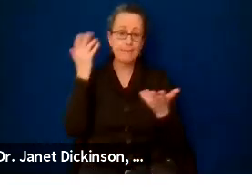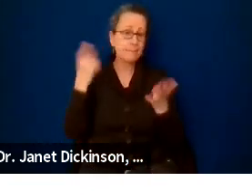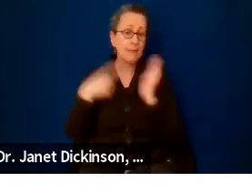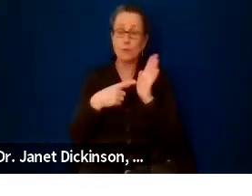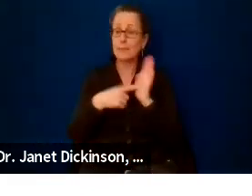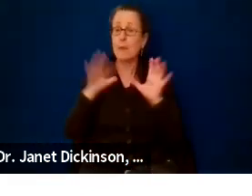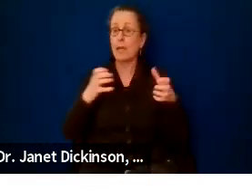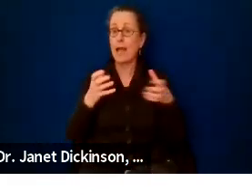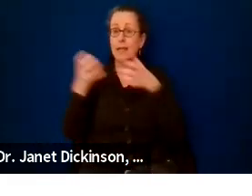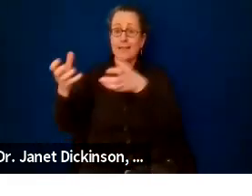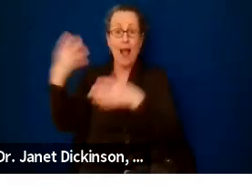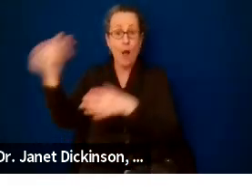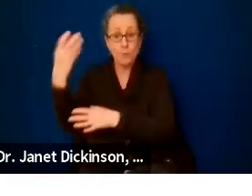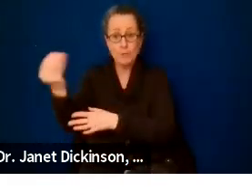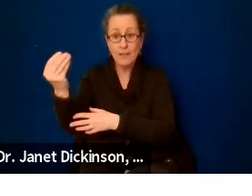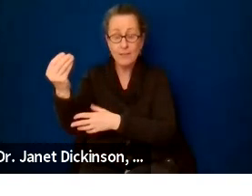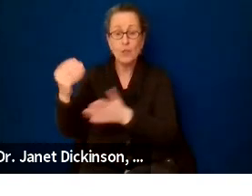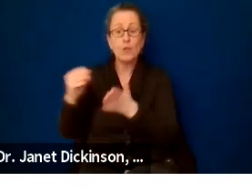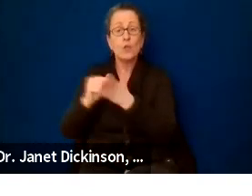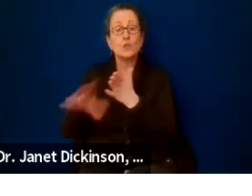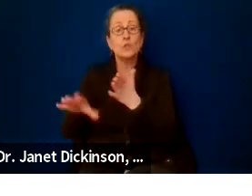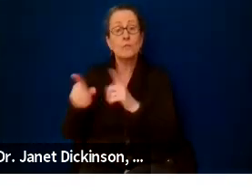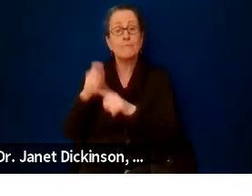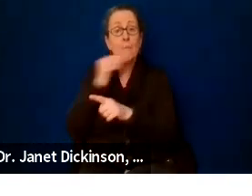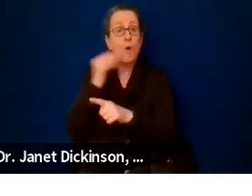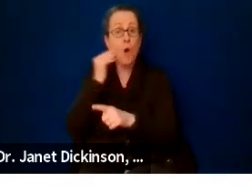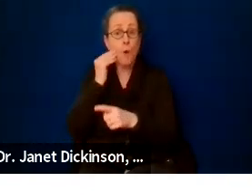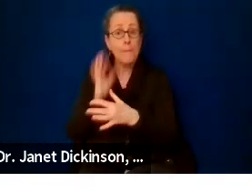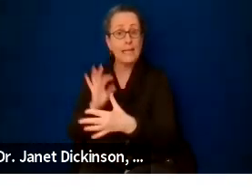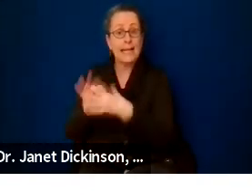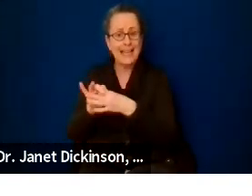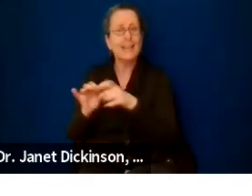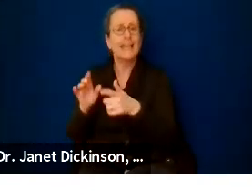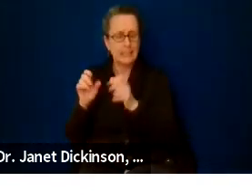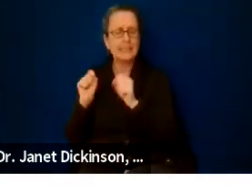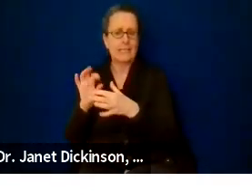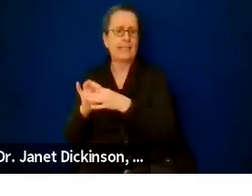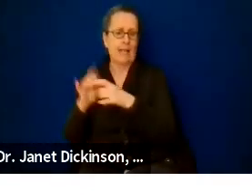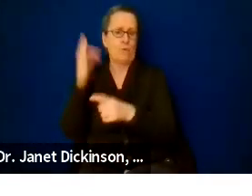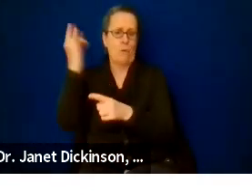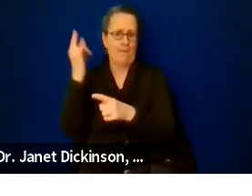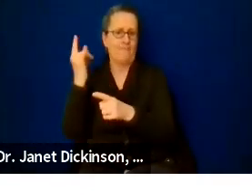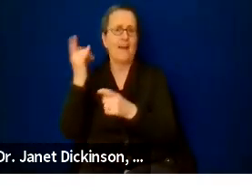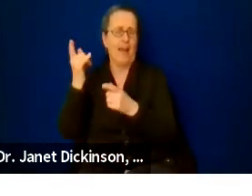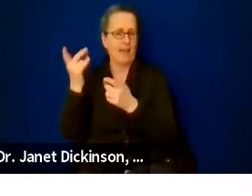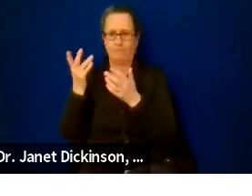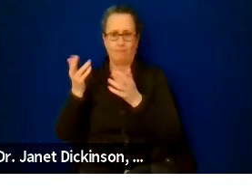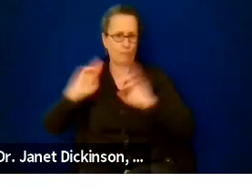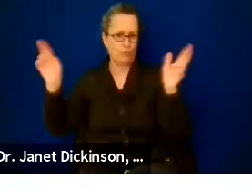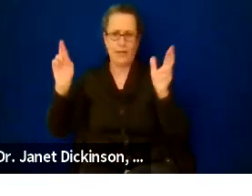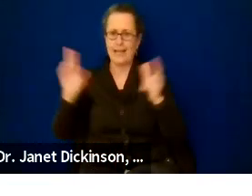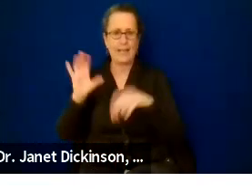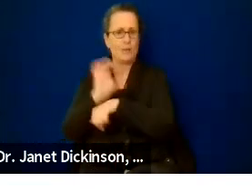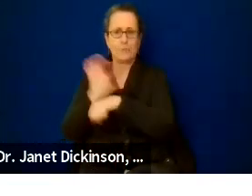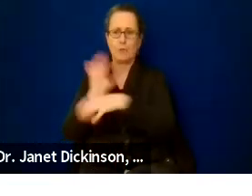remotely, but could at least participate in a synchronous lesson if it's taking place out of doors. Thanks for that, Dr.